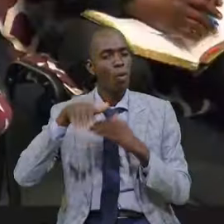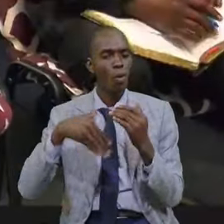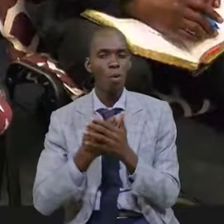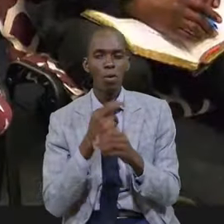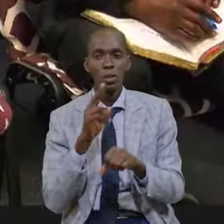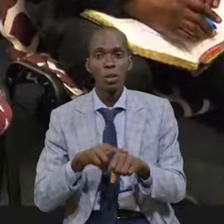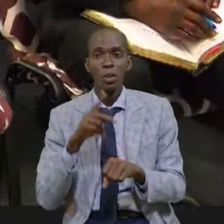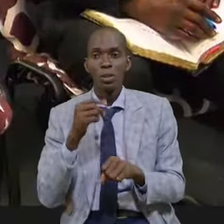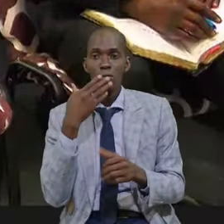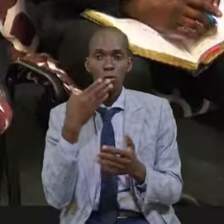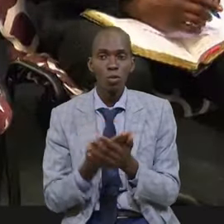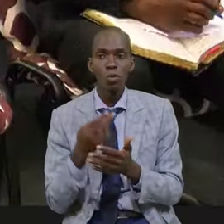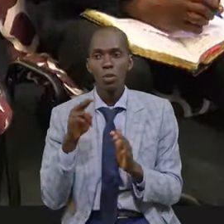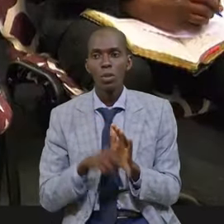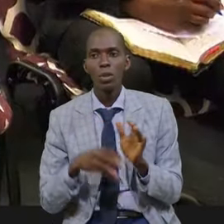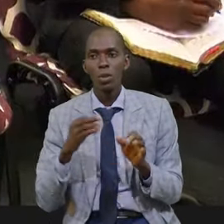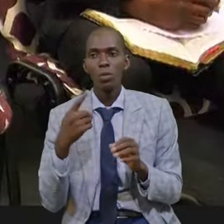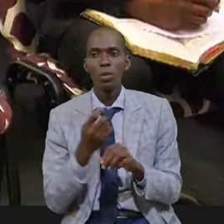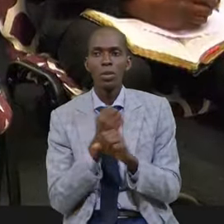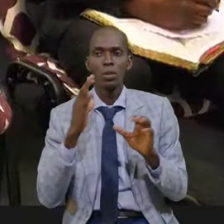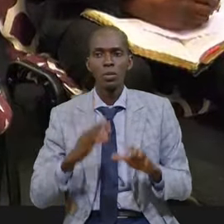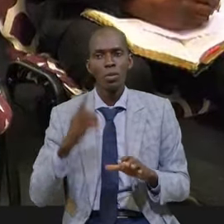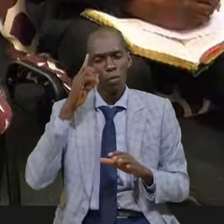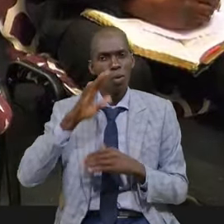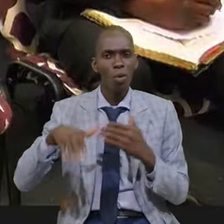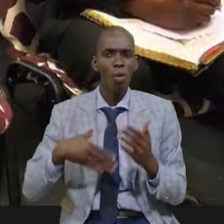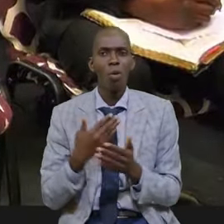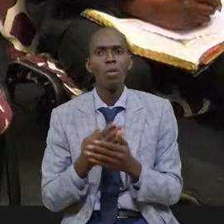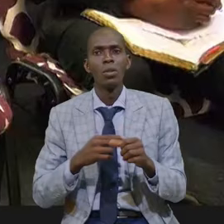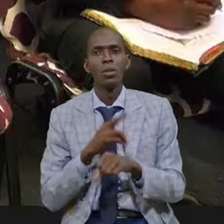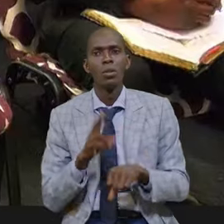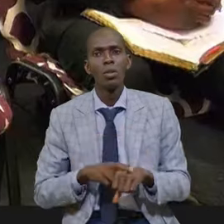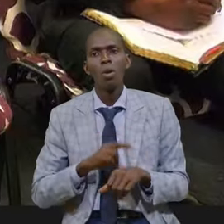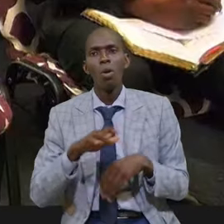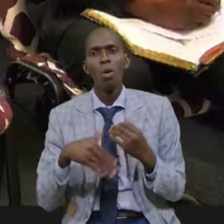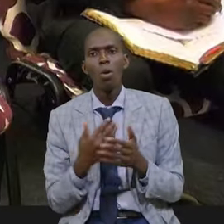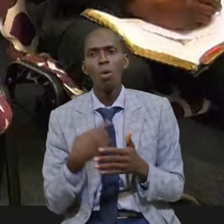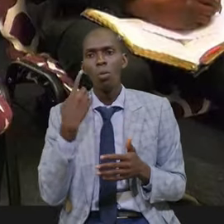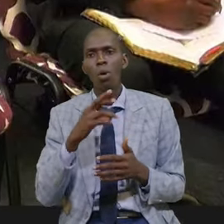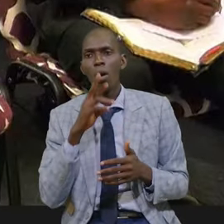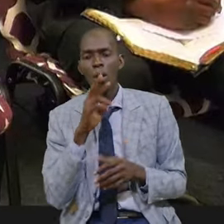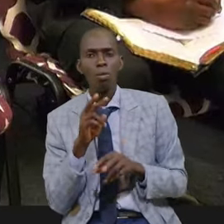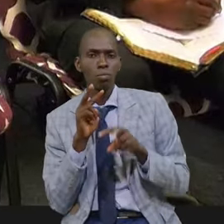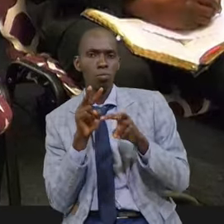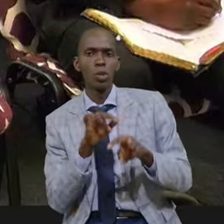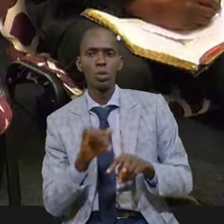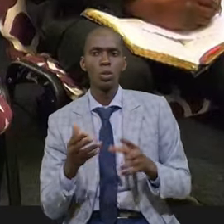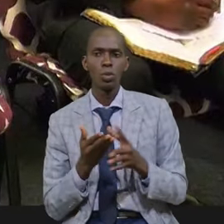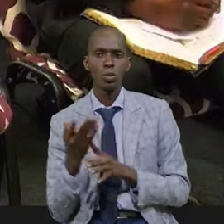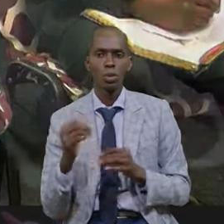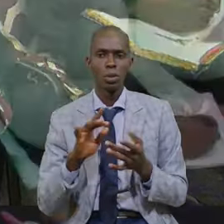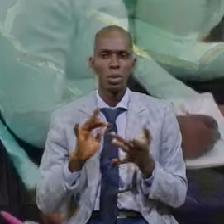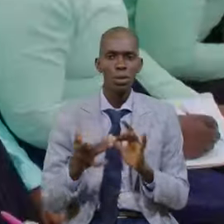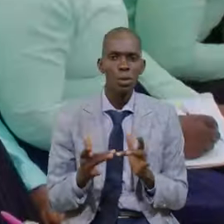the Savior for all nations. Those online, those watching, you know, on television,